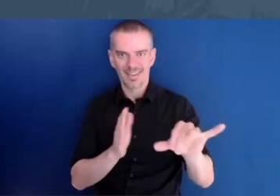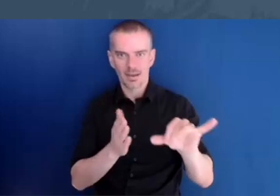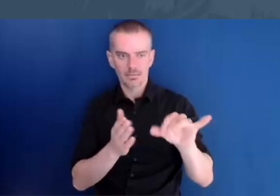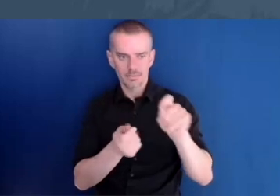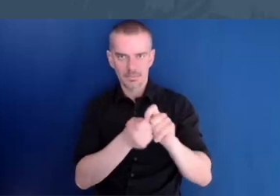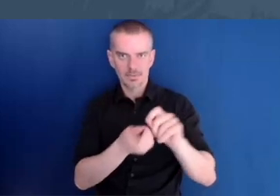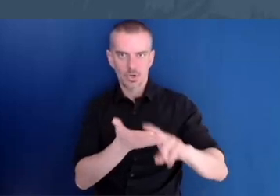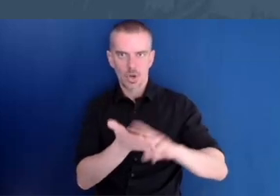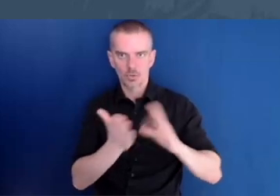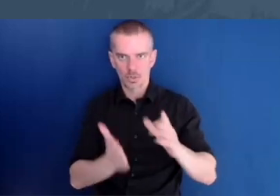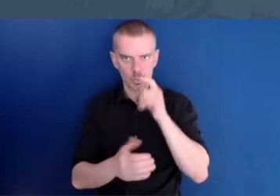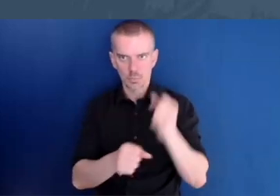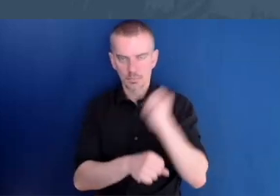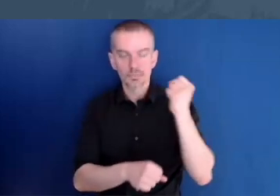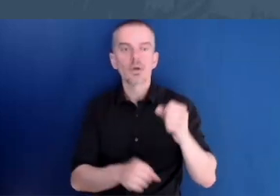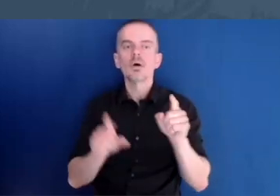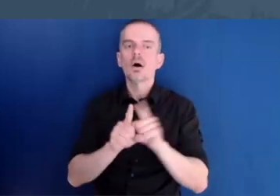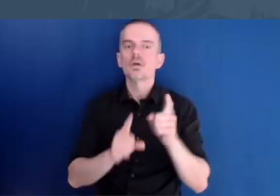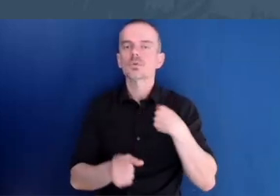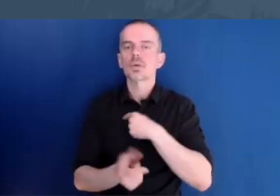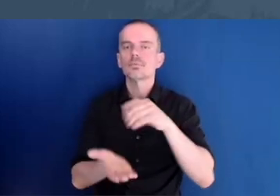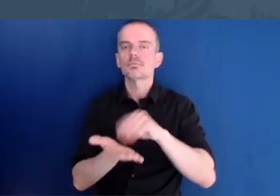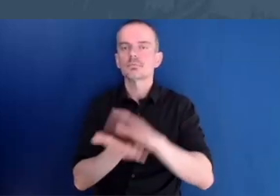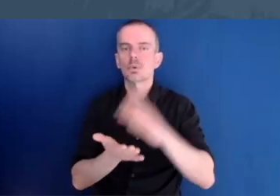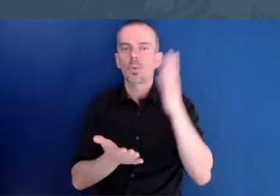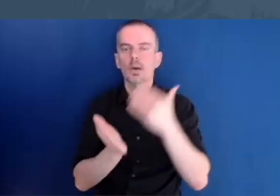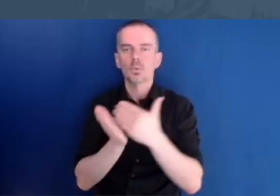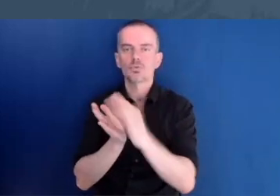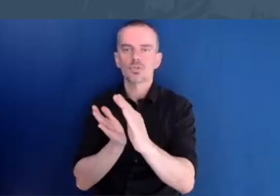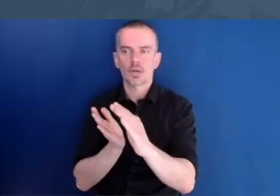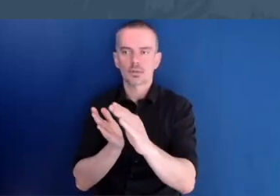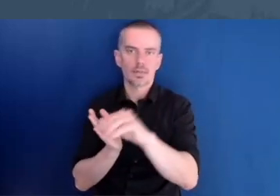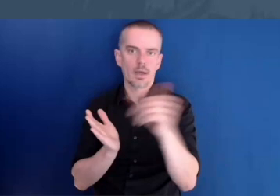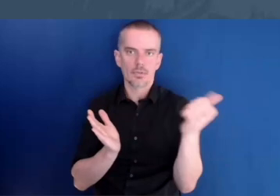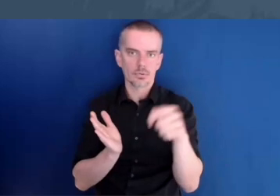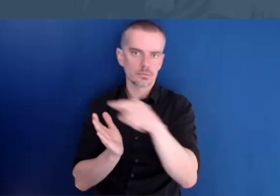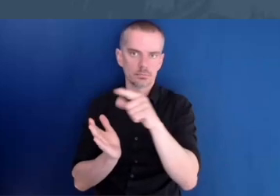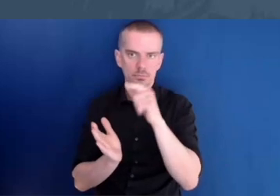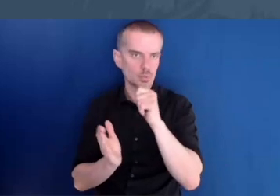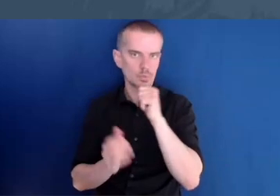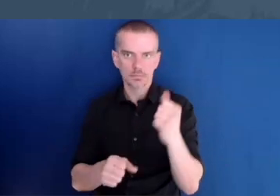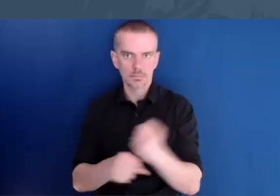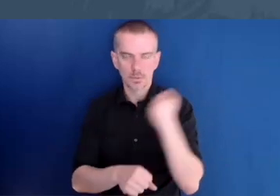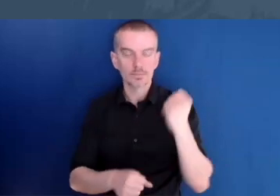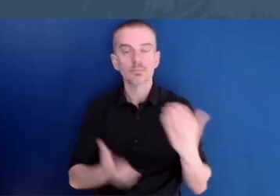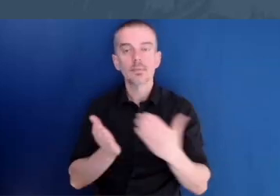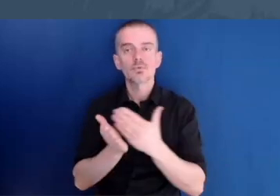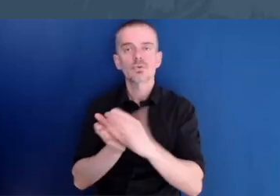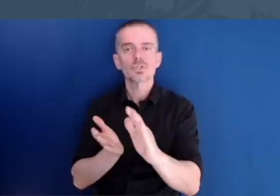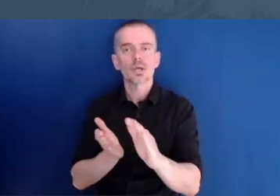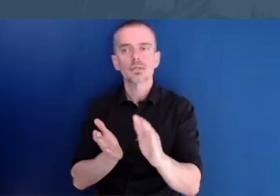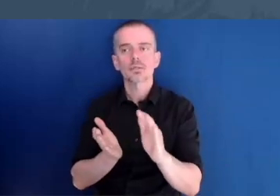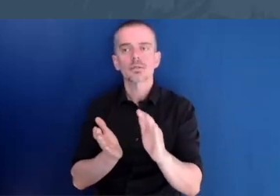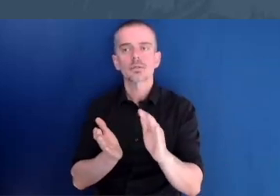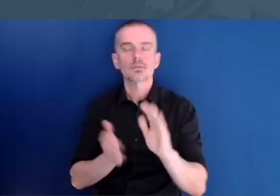we selected, but we also have to document why we rejected those that we rejected, right? So maybe we rejected,